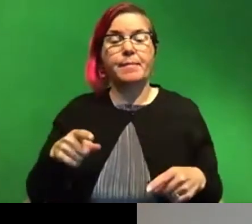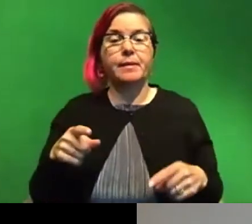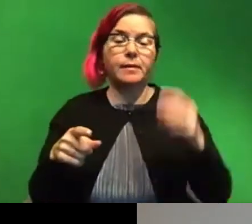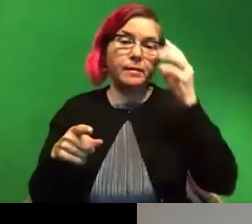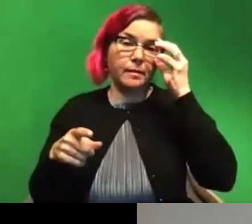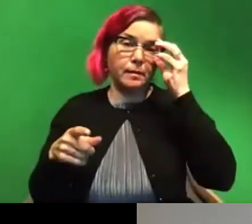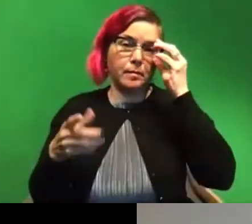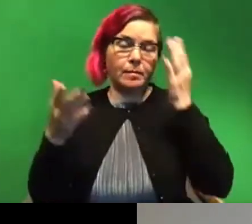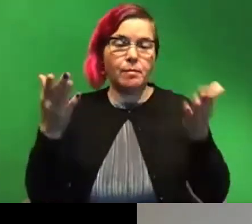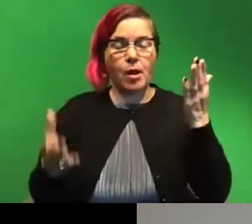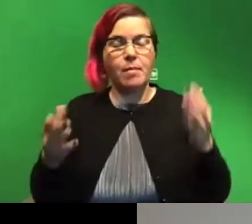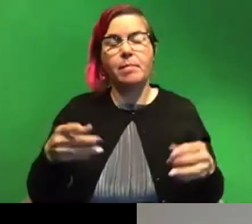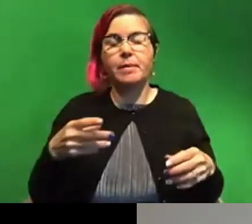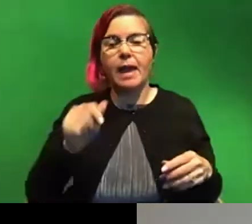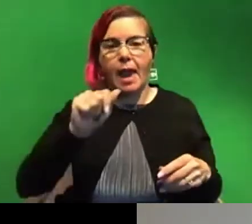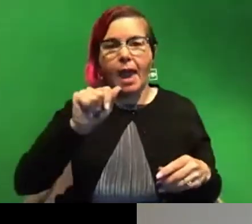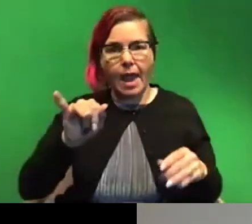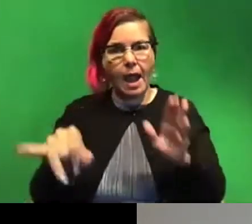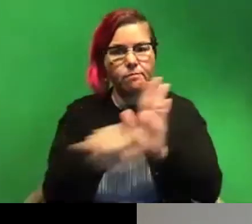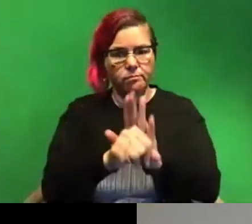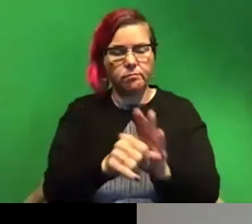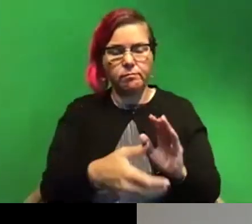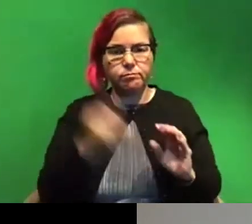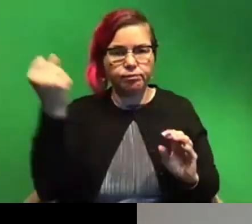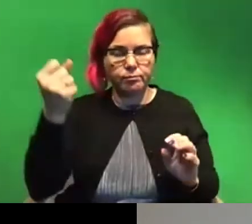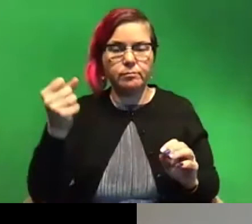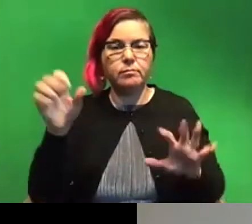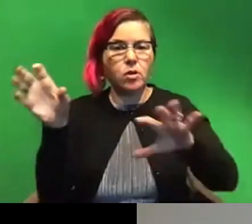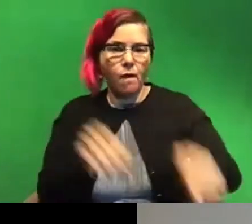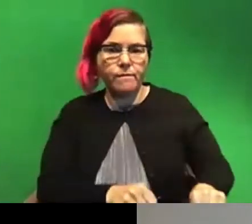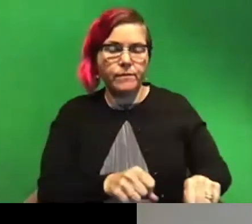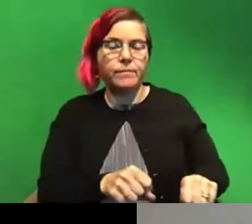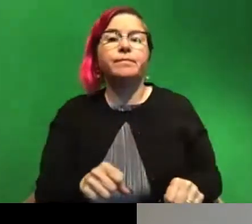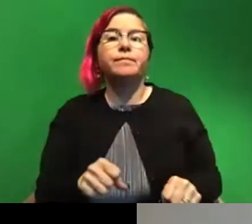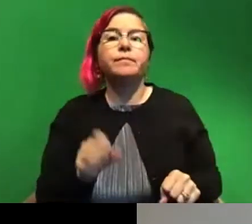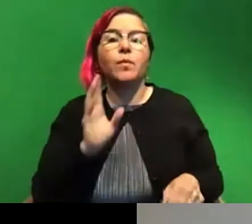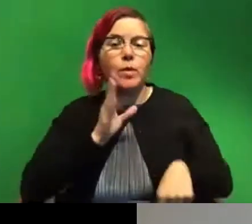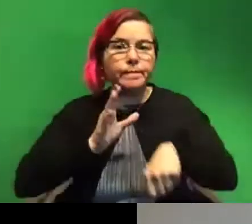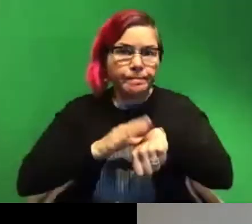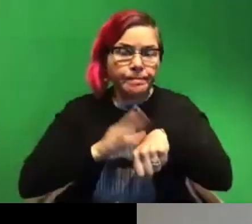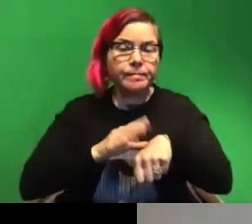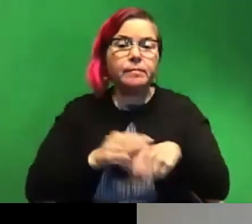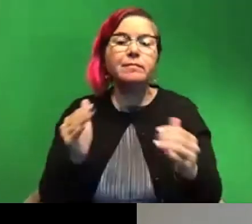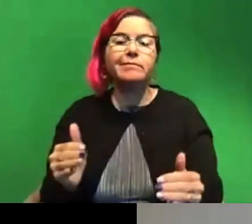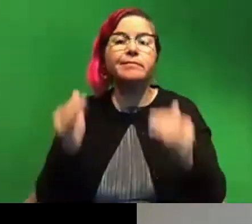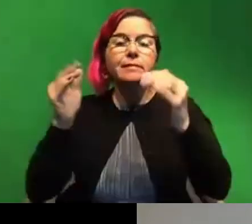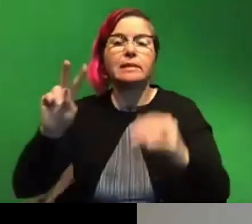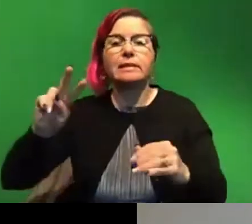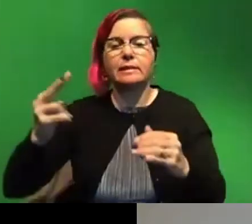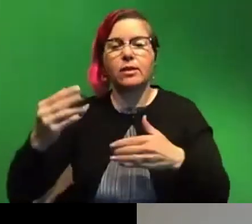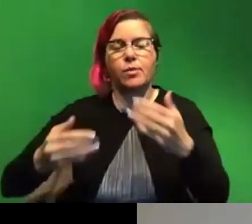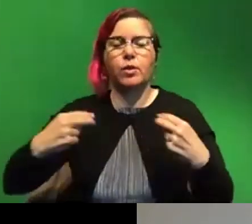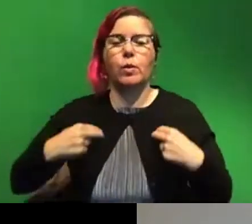probably been pulled by AI that's been taught to pull it down. That will flag for it to go to the secondary process of a